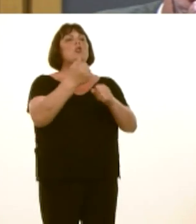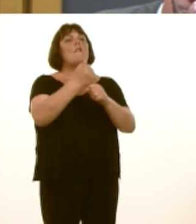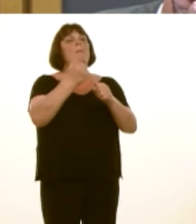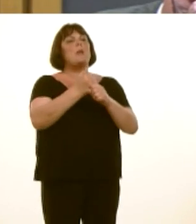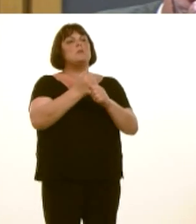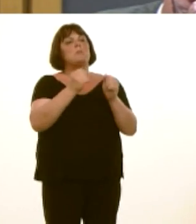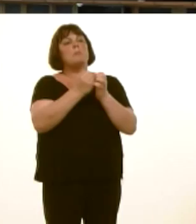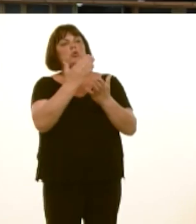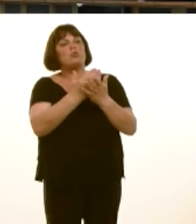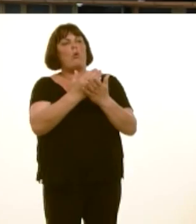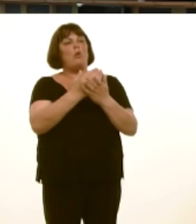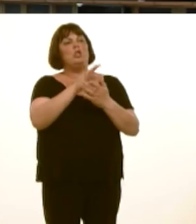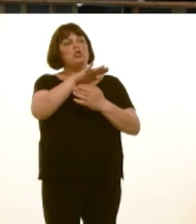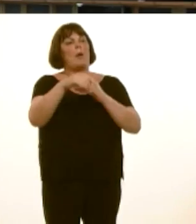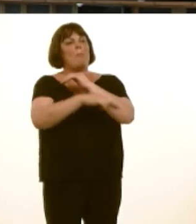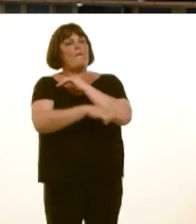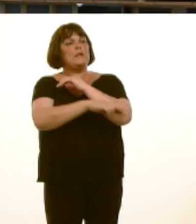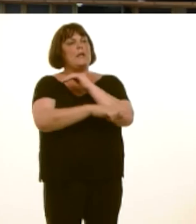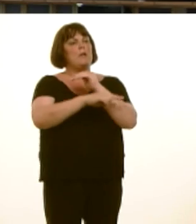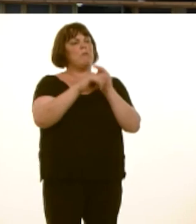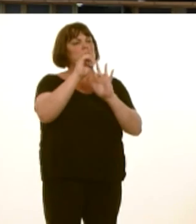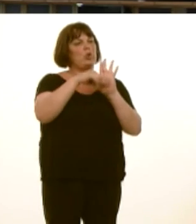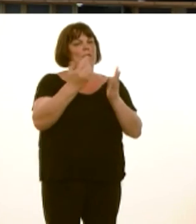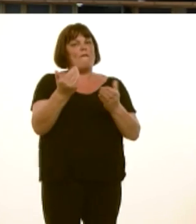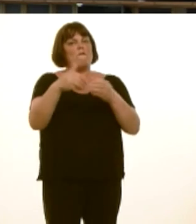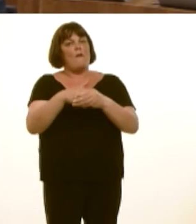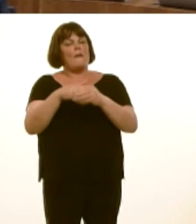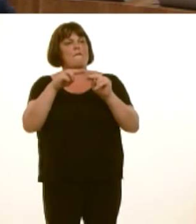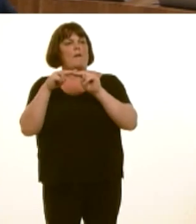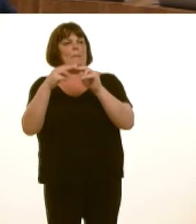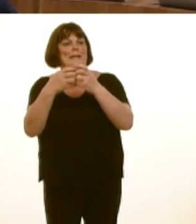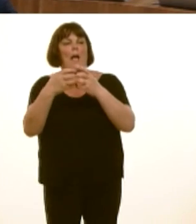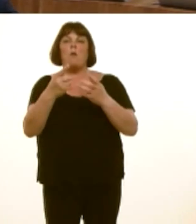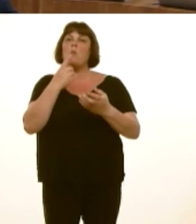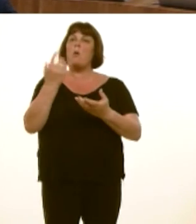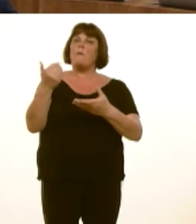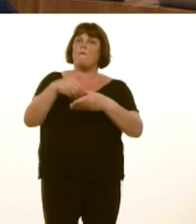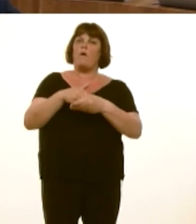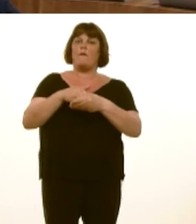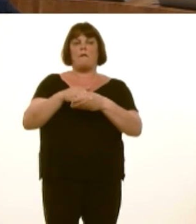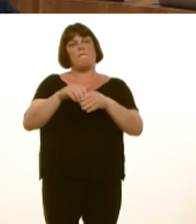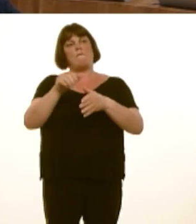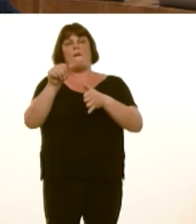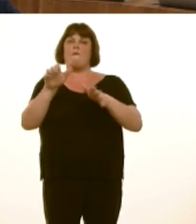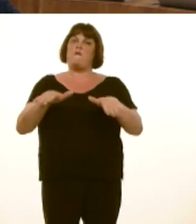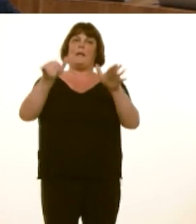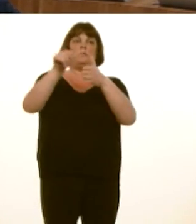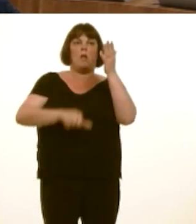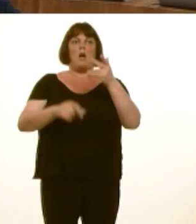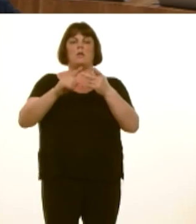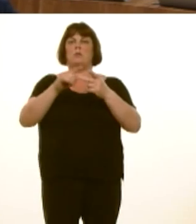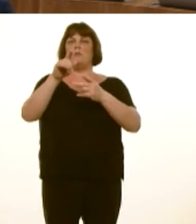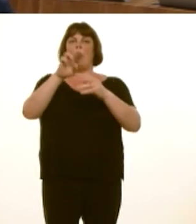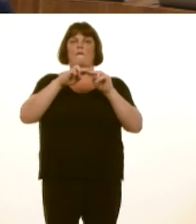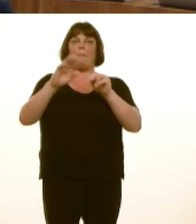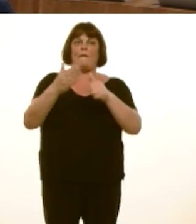fully with parents? Well, family engagement is at the heart of Flying Start, families first and communities first, because supporting both parents to